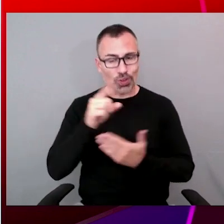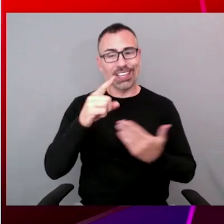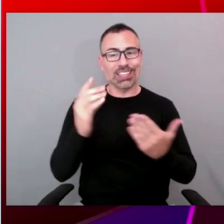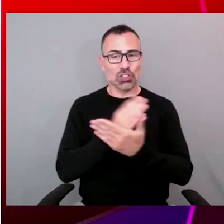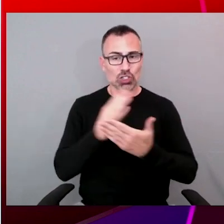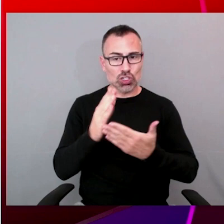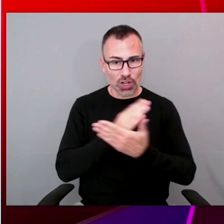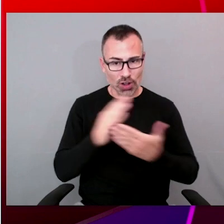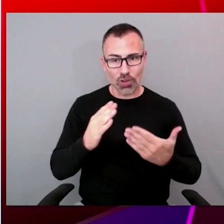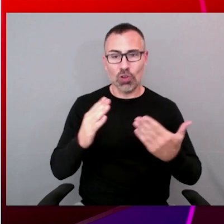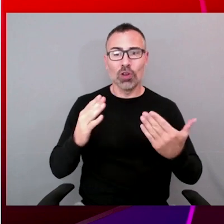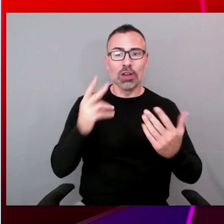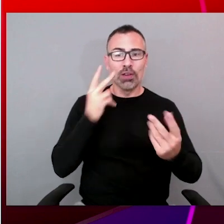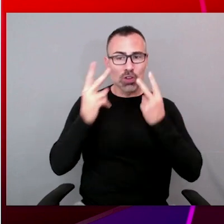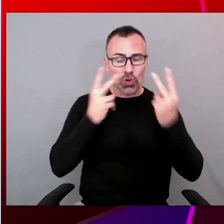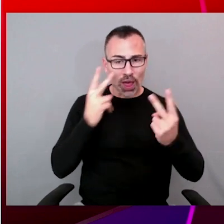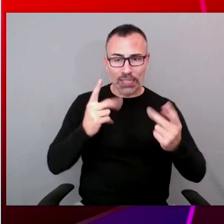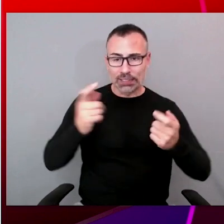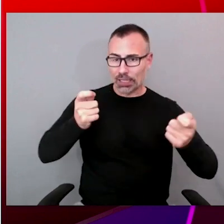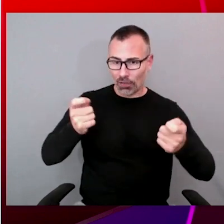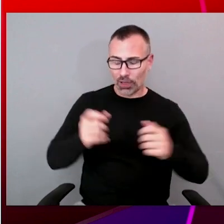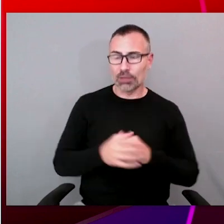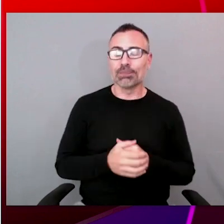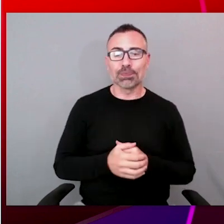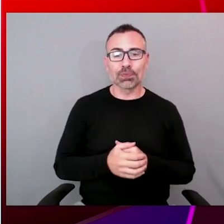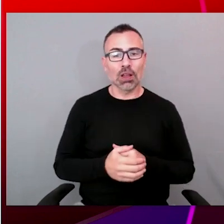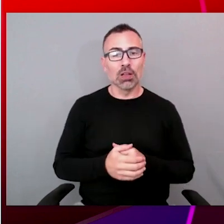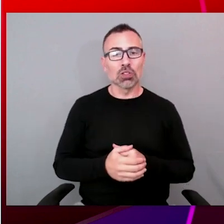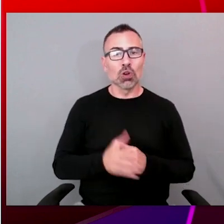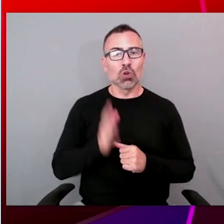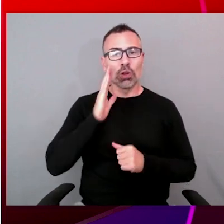analyze it. So that what we'll demonstrate